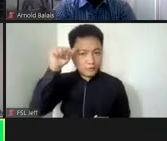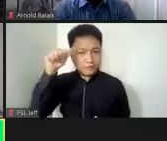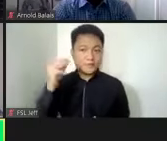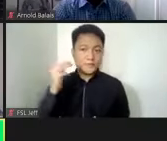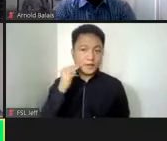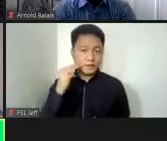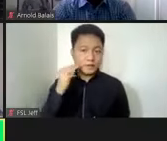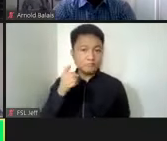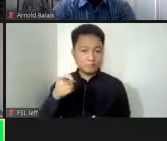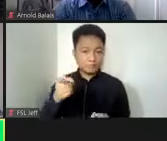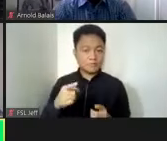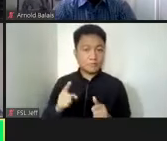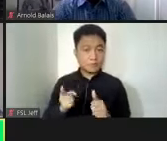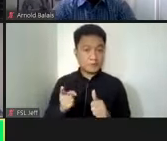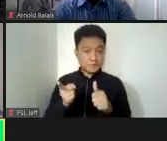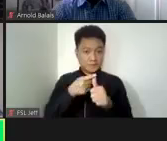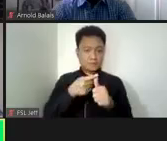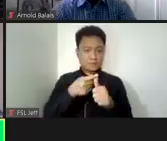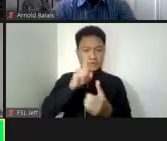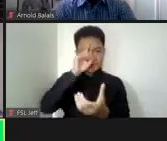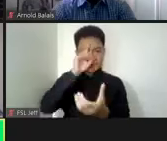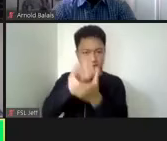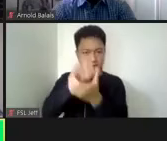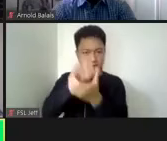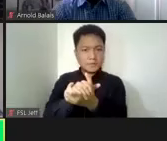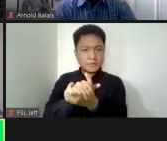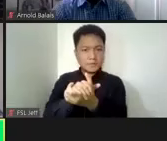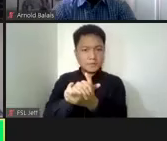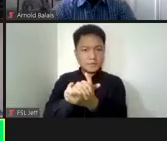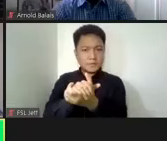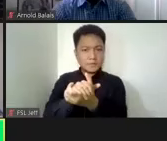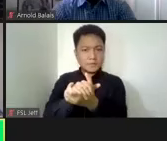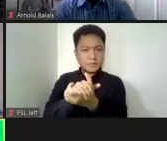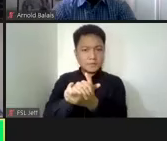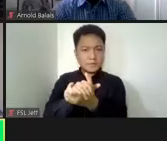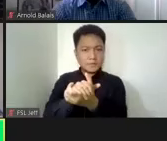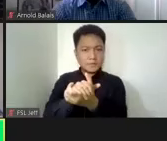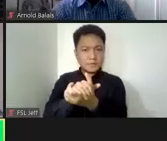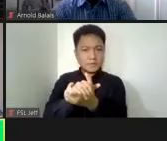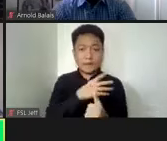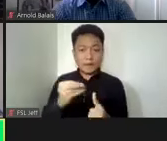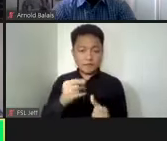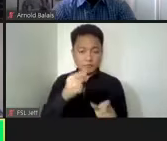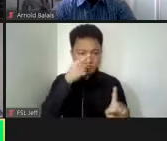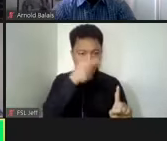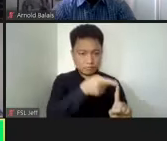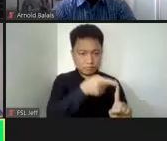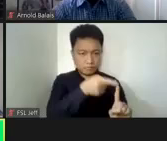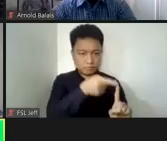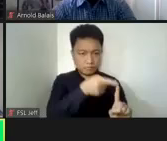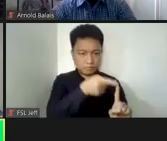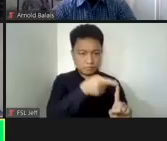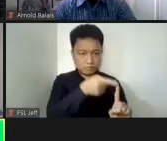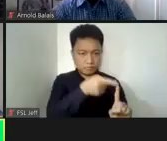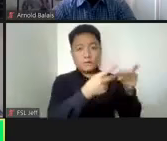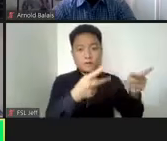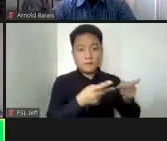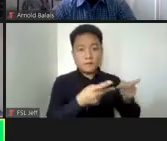family could not see beyond a meal, could not see